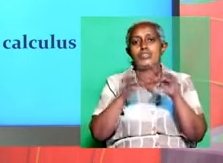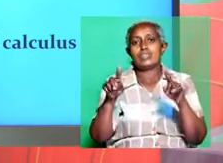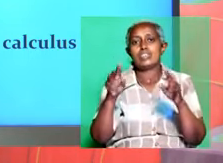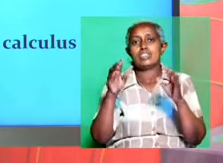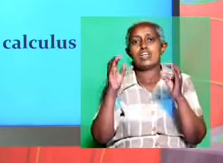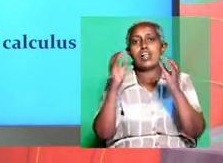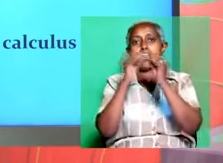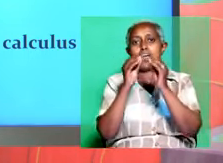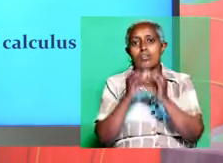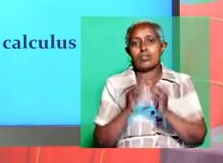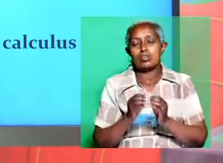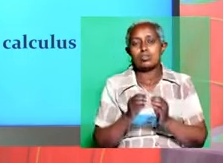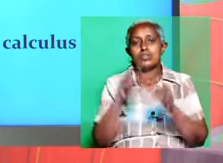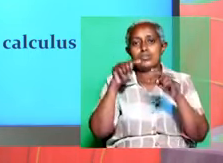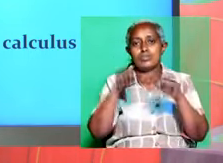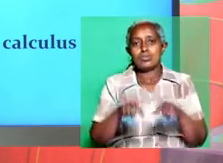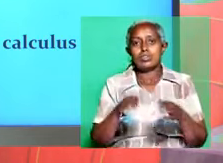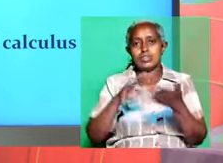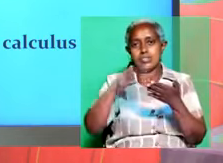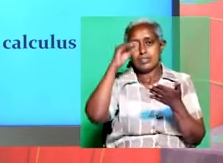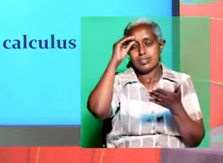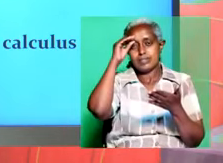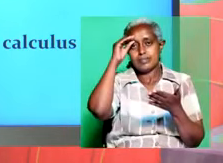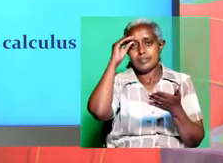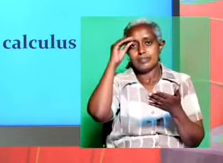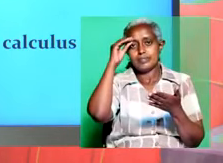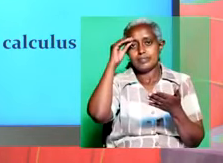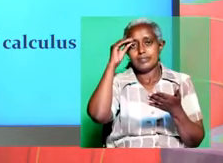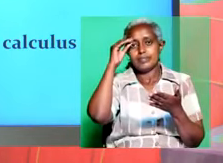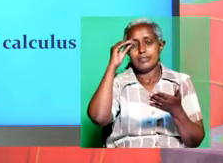calculus. On today's lesson